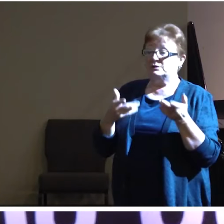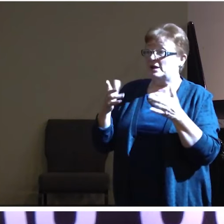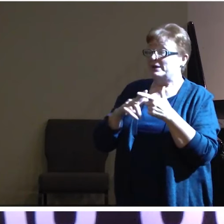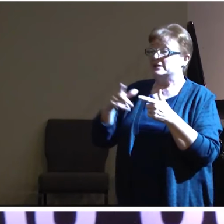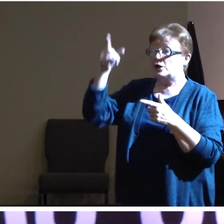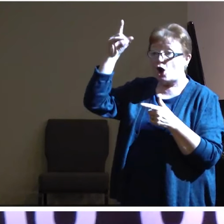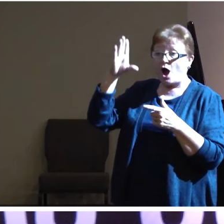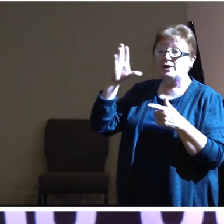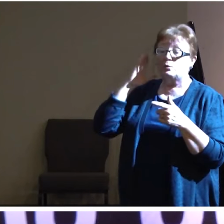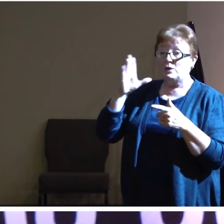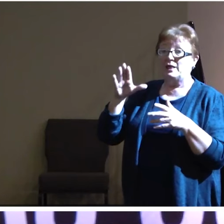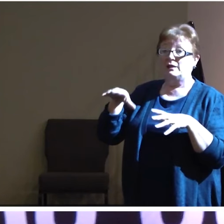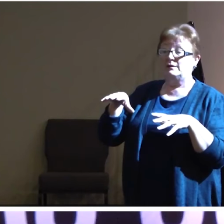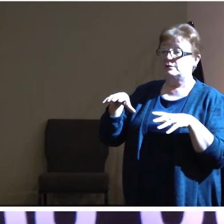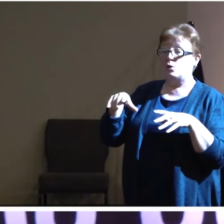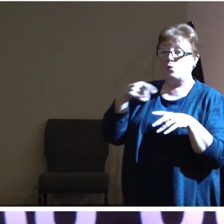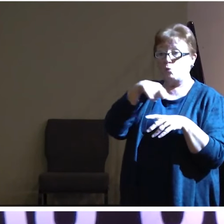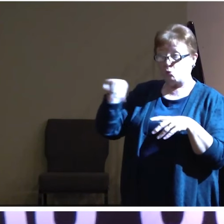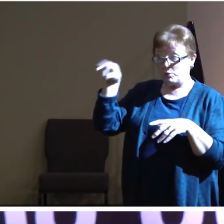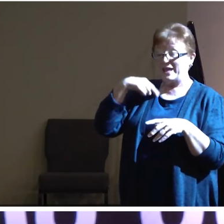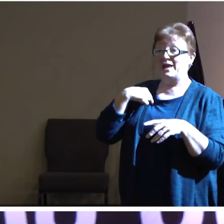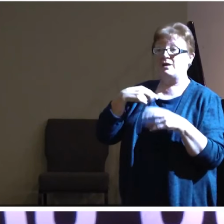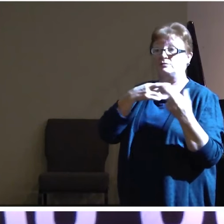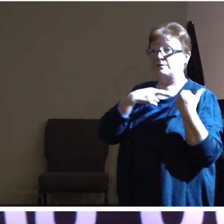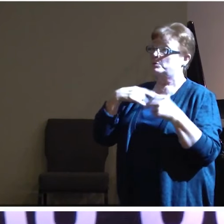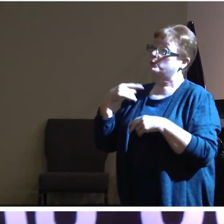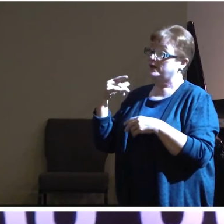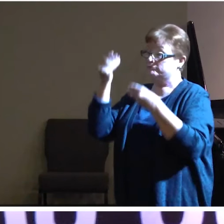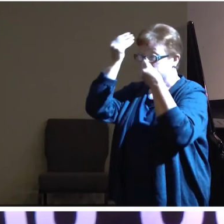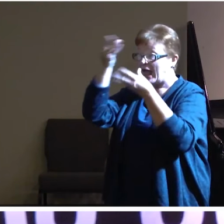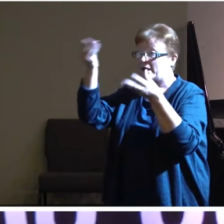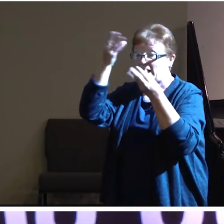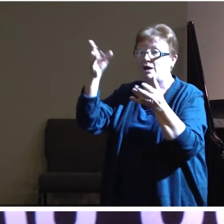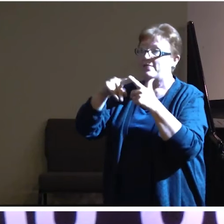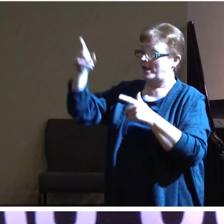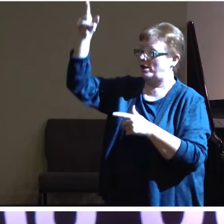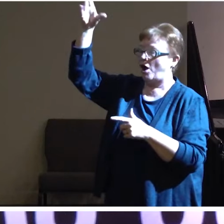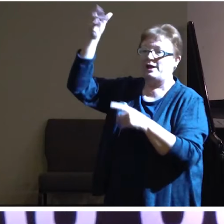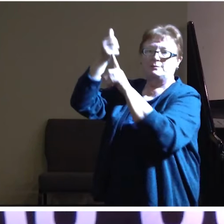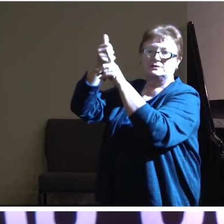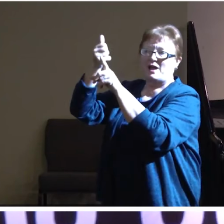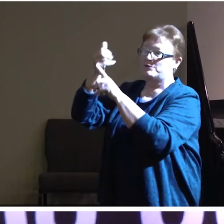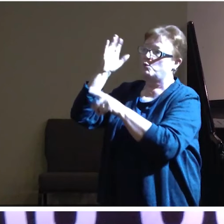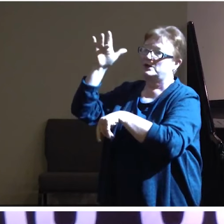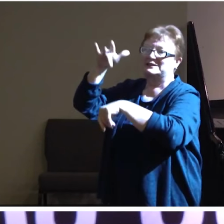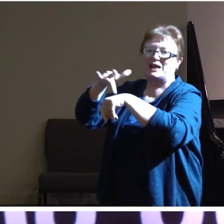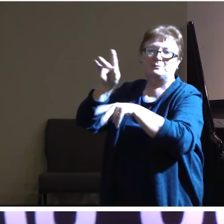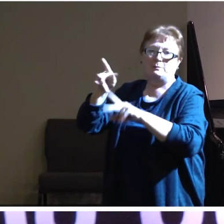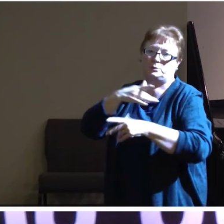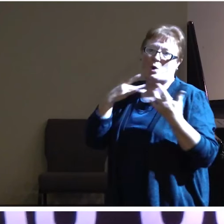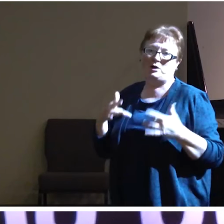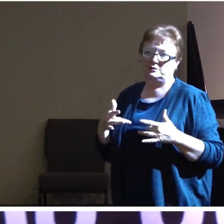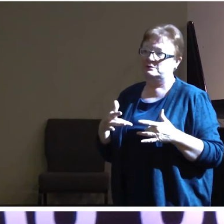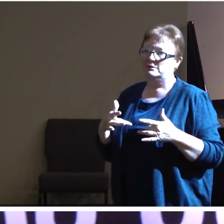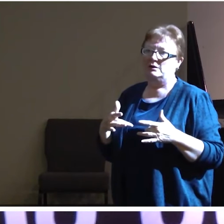God will take the revelation that he has provided us in scripture, and he will use it for his own purposes to bring life change into us.